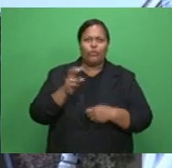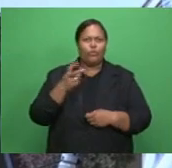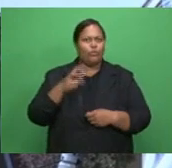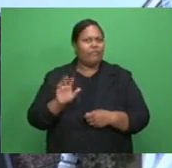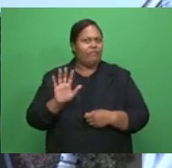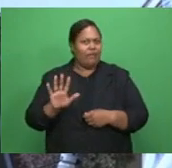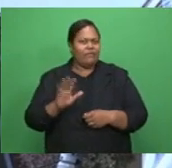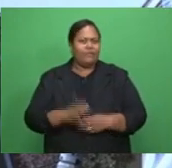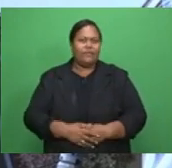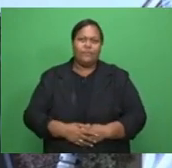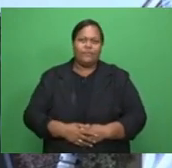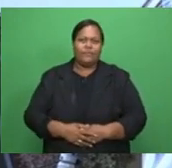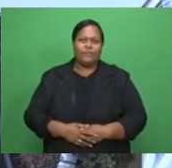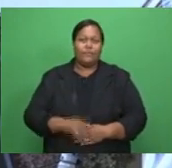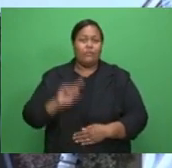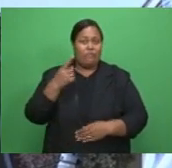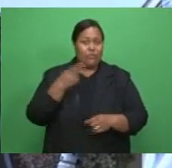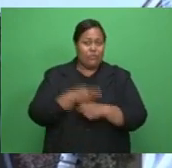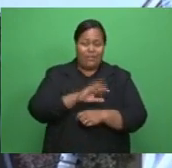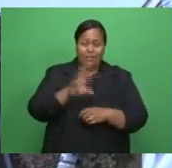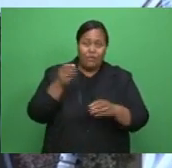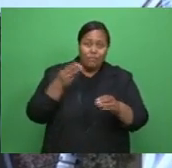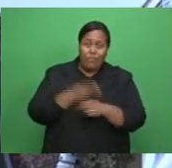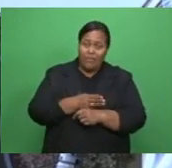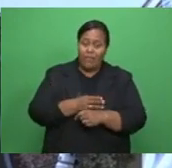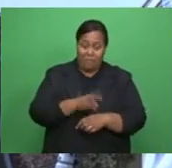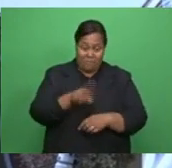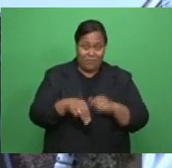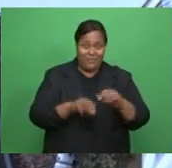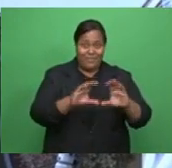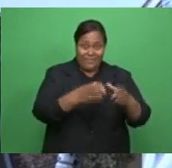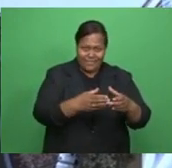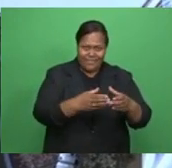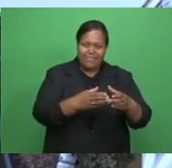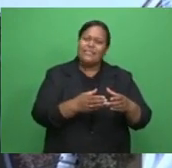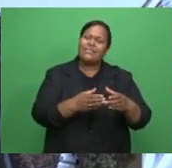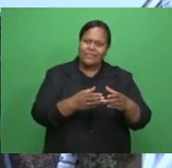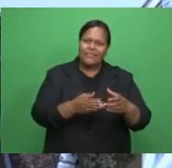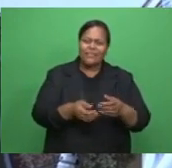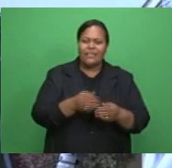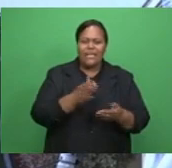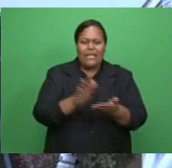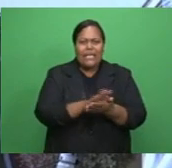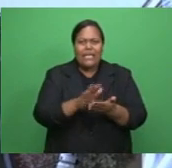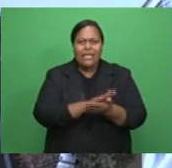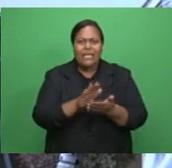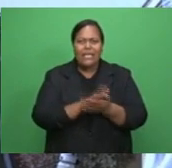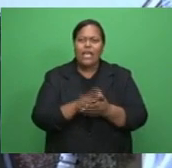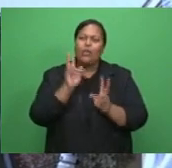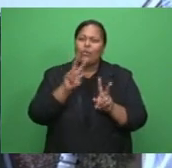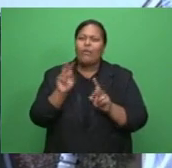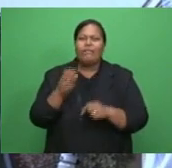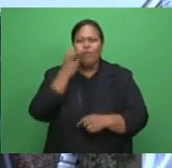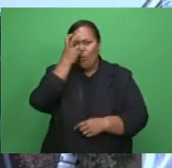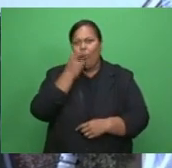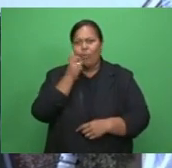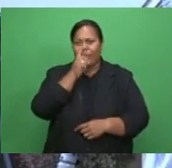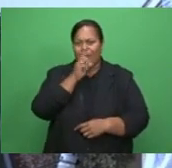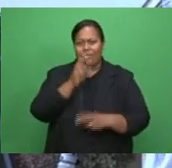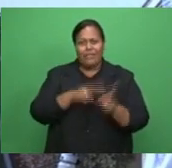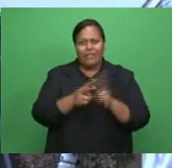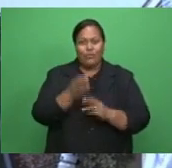month. They take care of elderly in the village by working on their farms, and they are